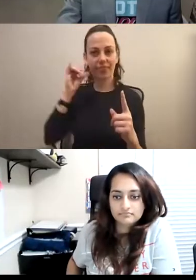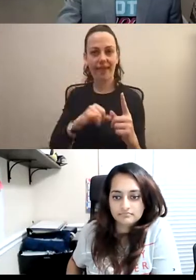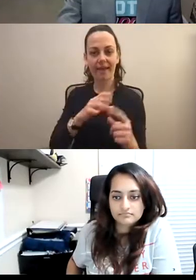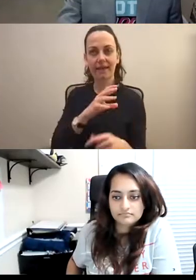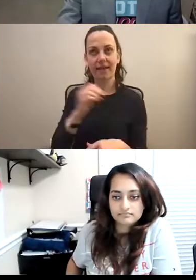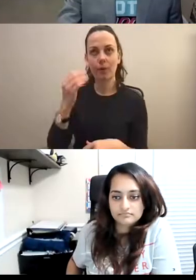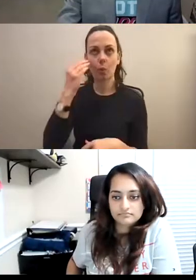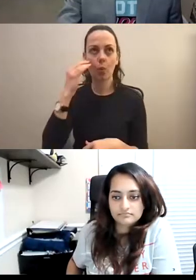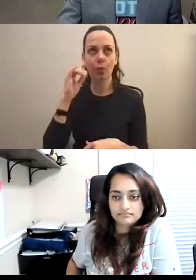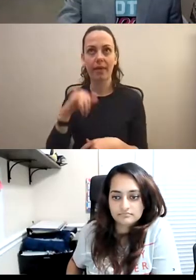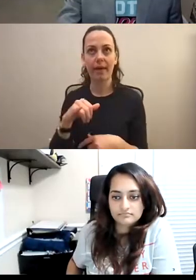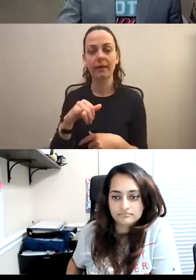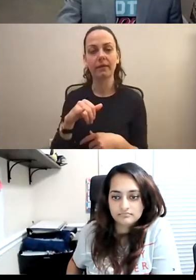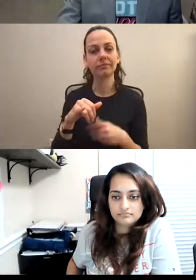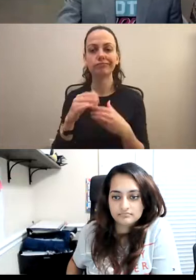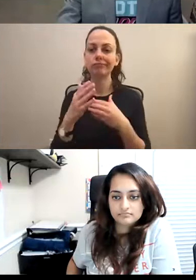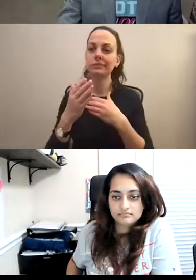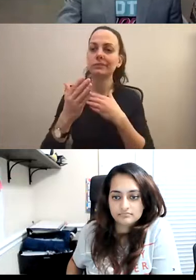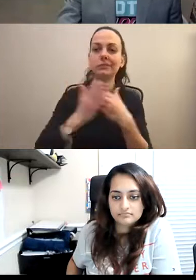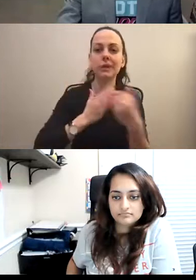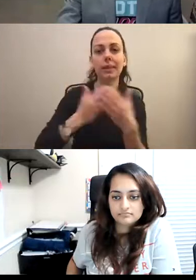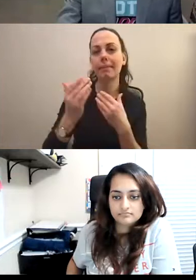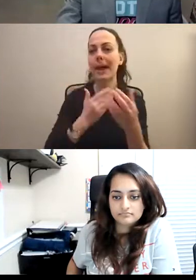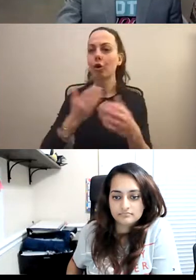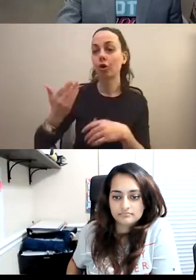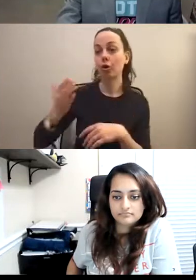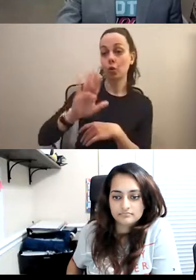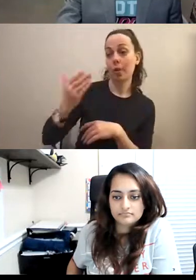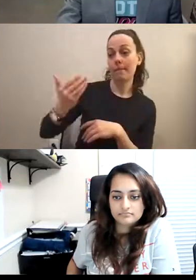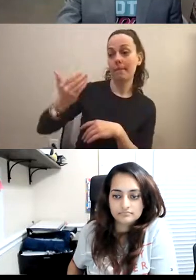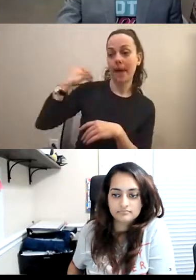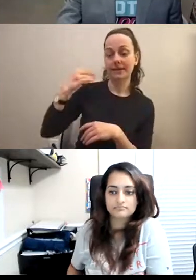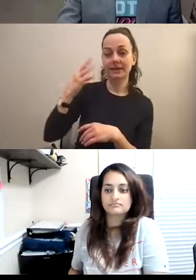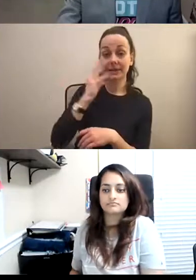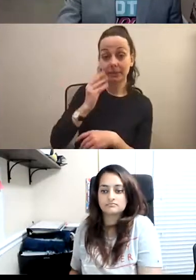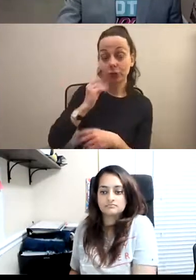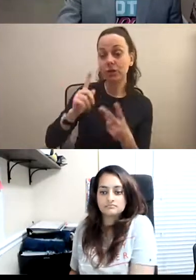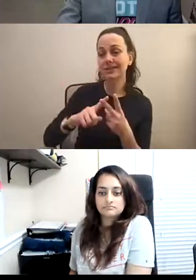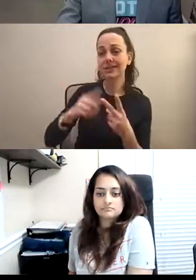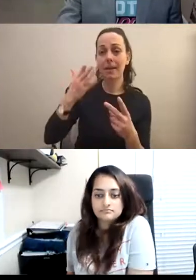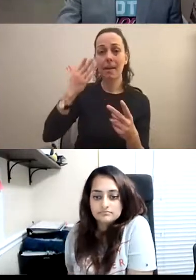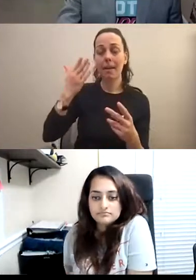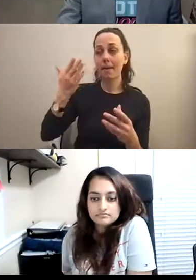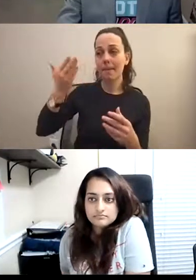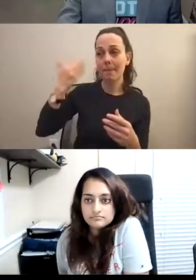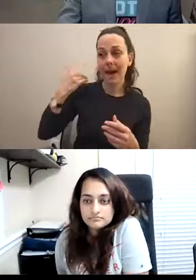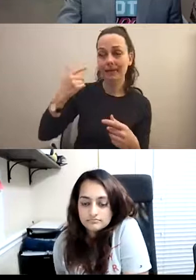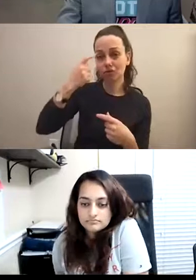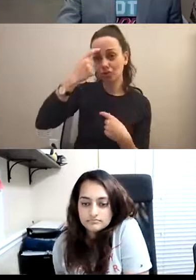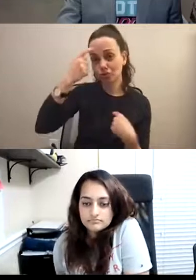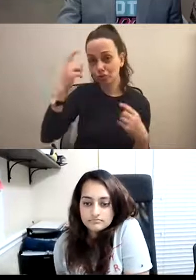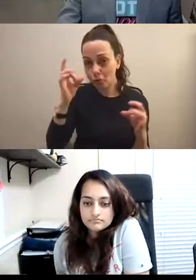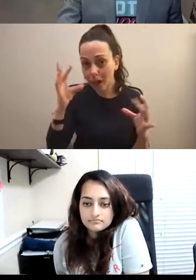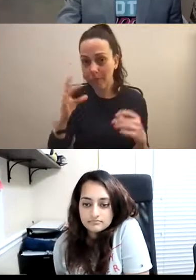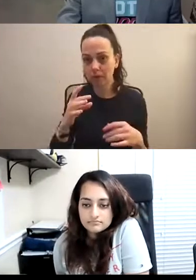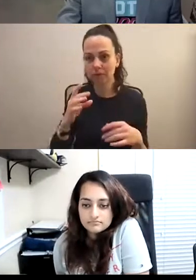that regardless of any past experience or trauma or anything that you've gone through, that has